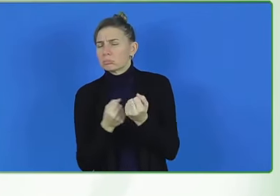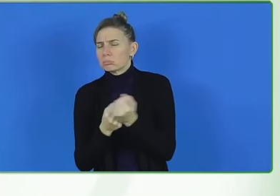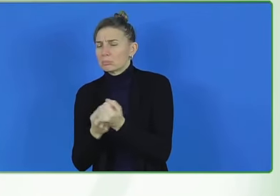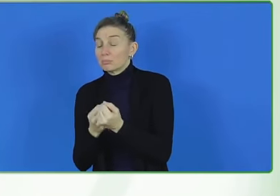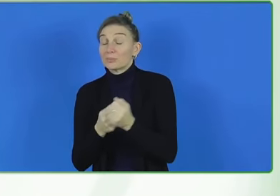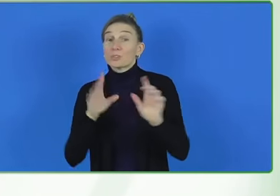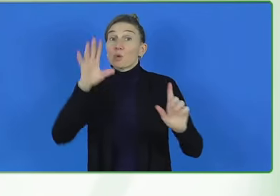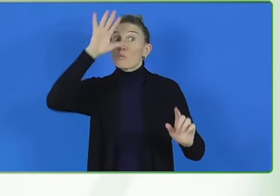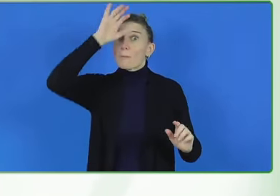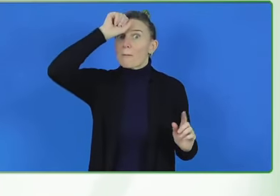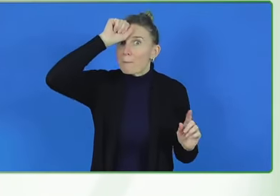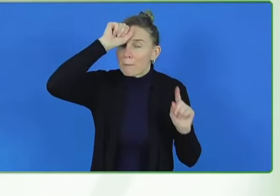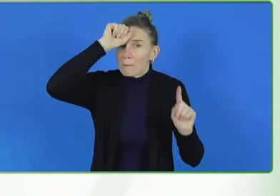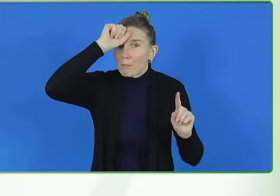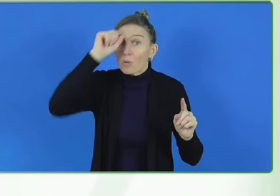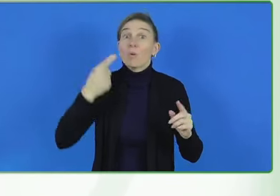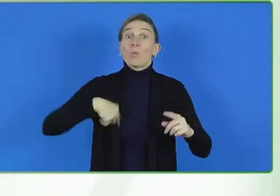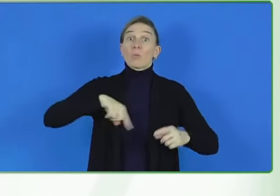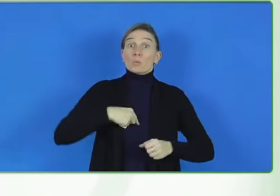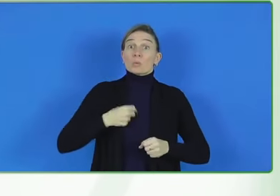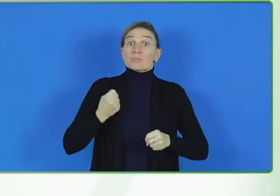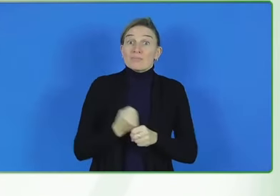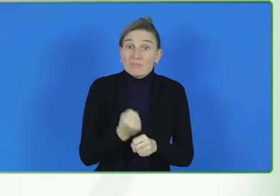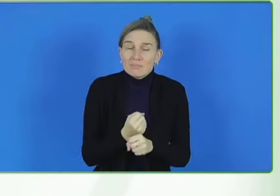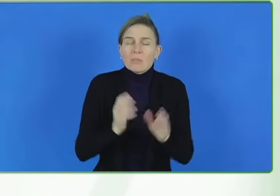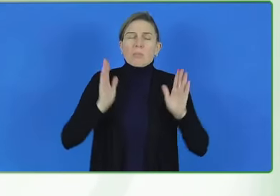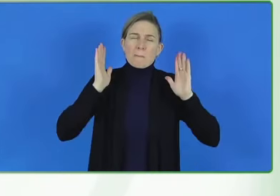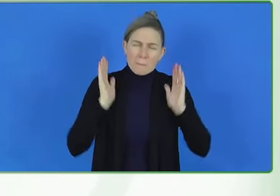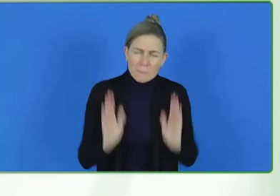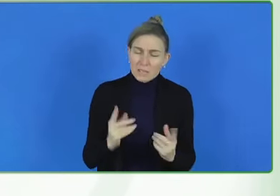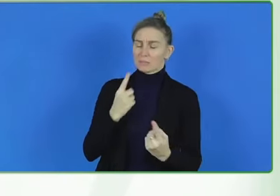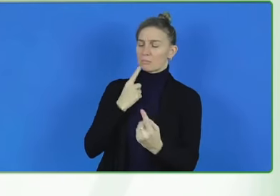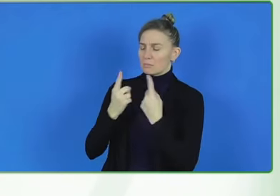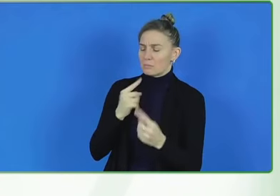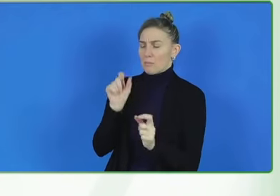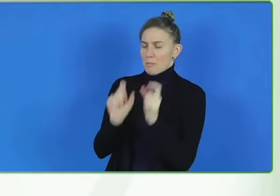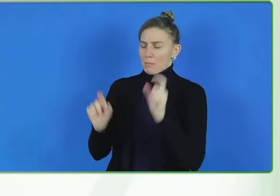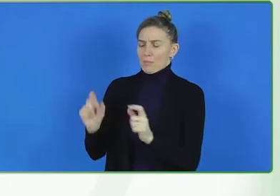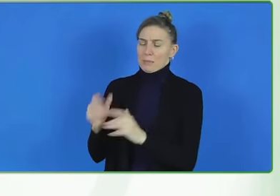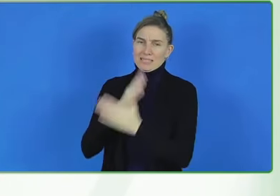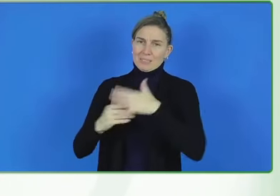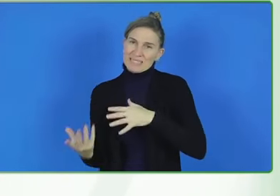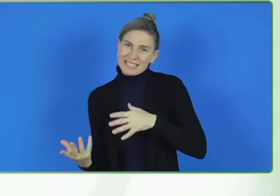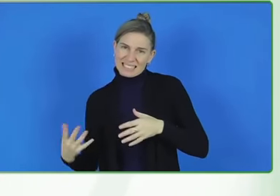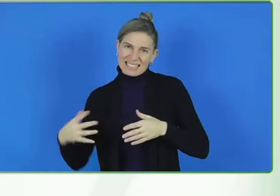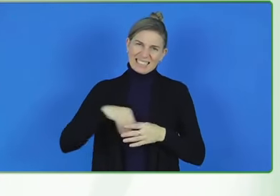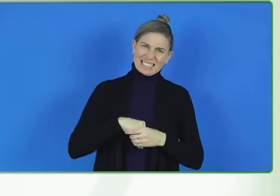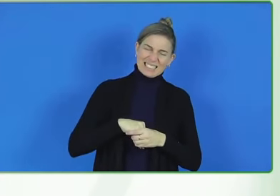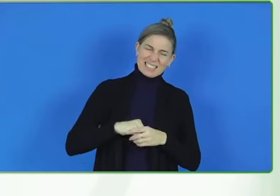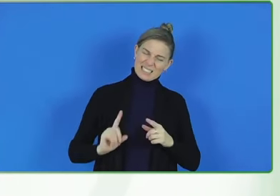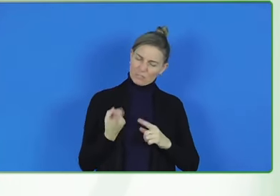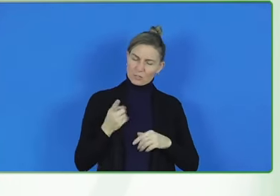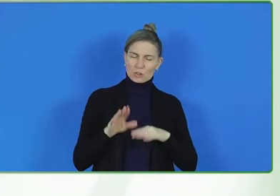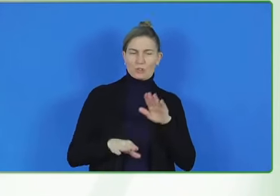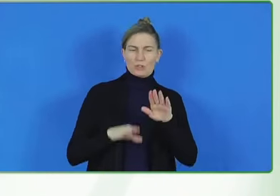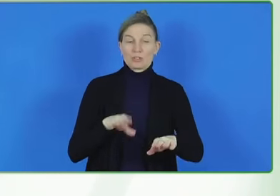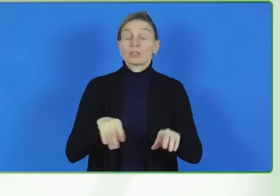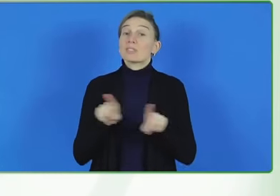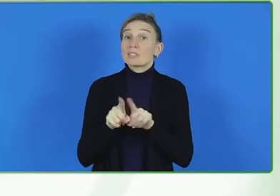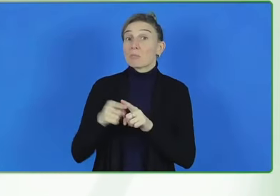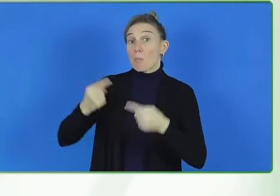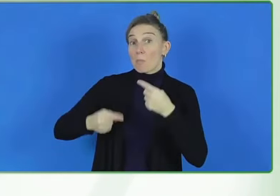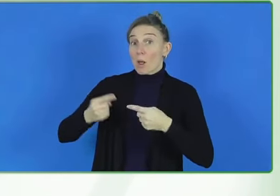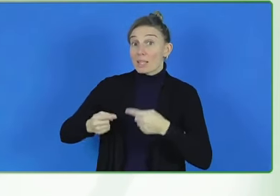we do has to be done in consultation and by engaging persons with disabilities in the policy-making processes, because